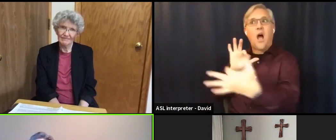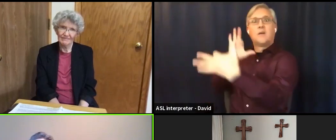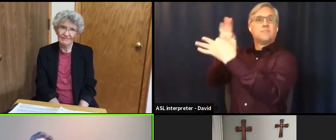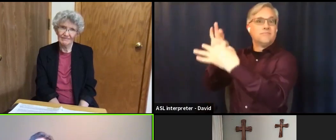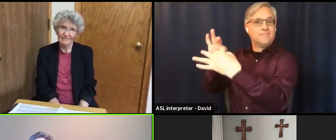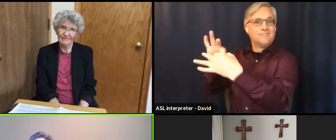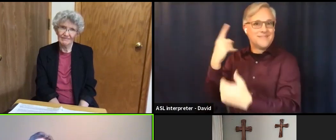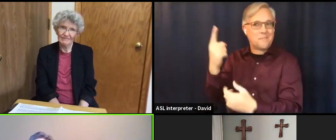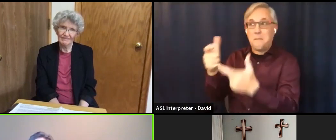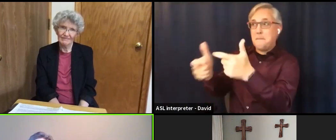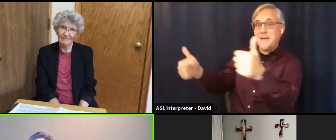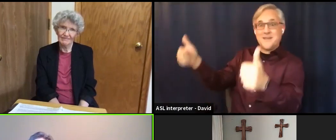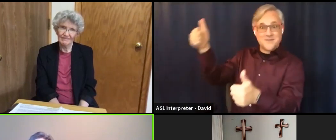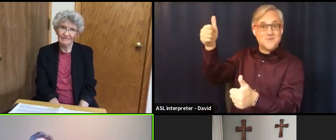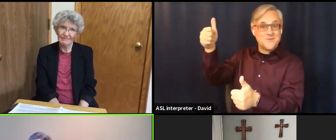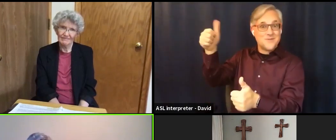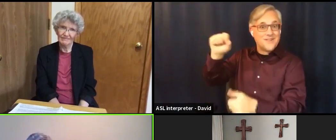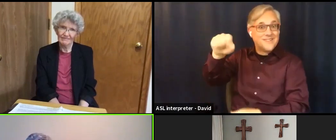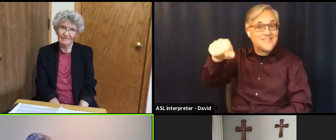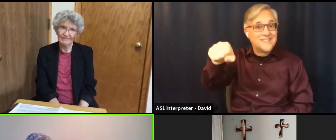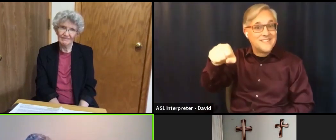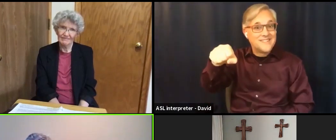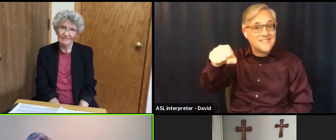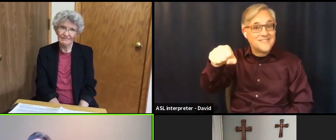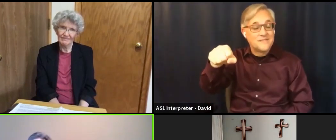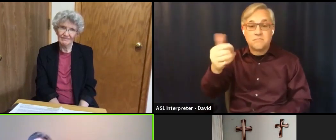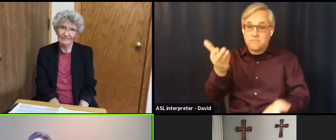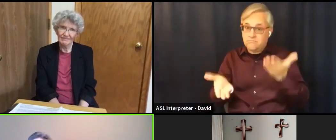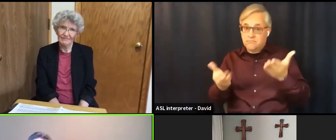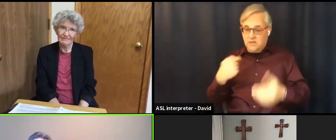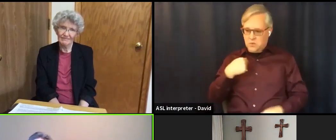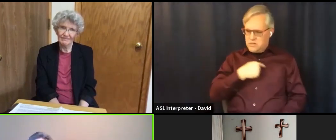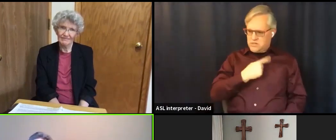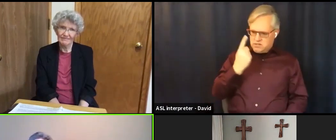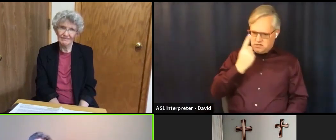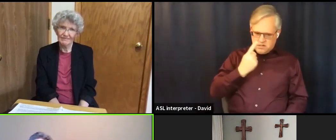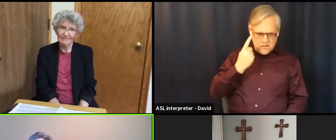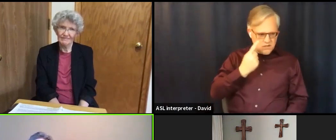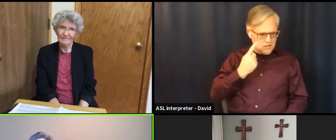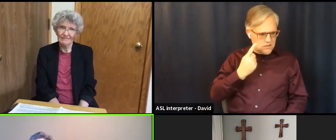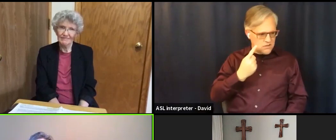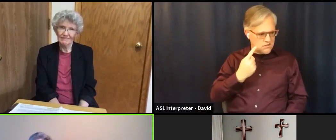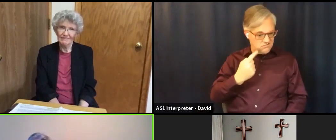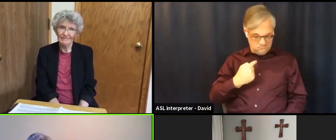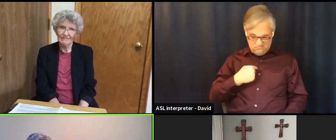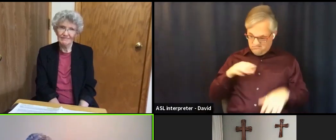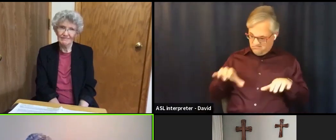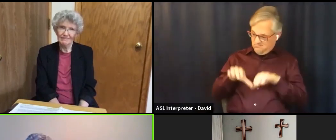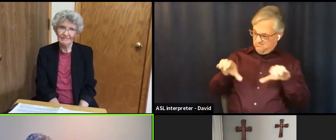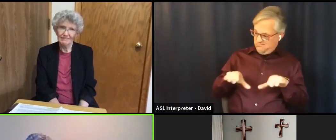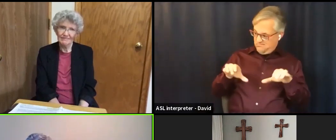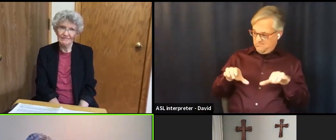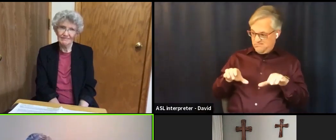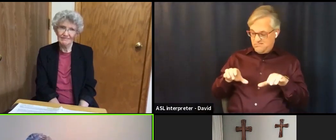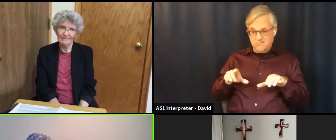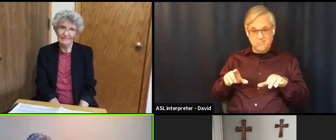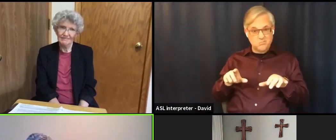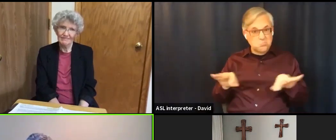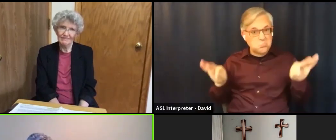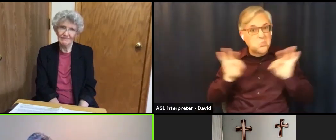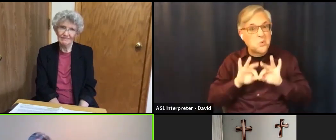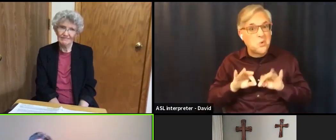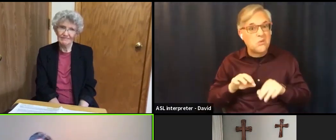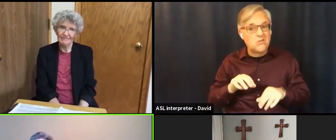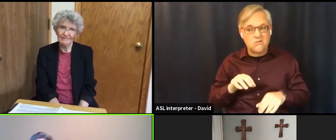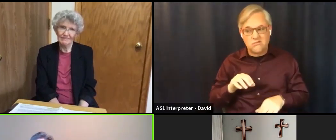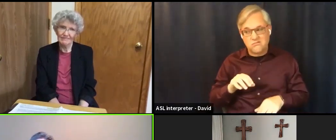And sometimes we wonder if what we do makes any difference at all.